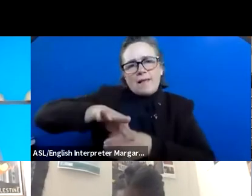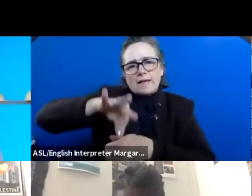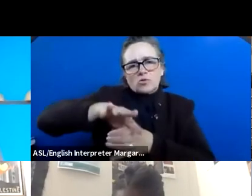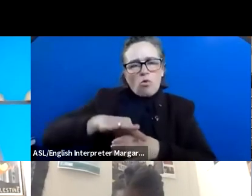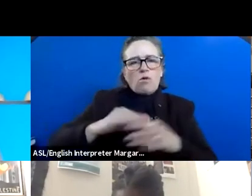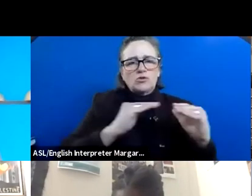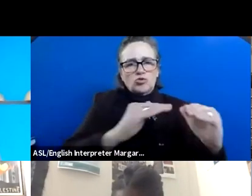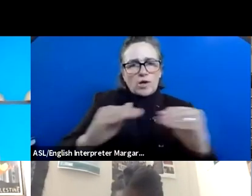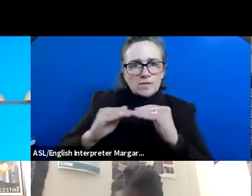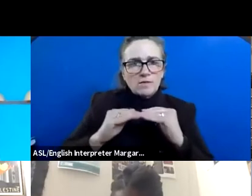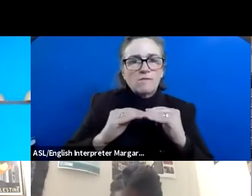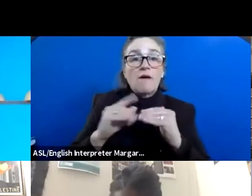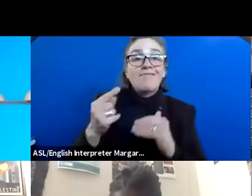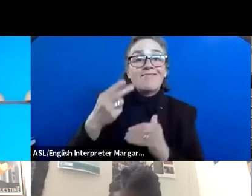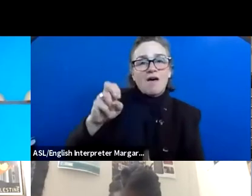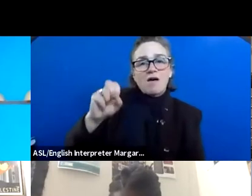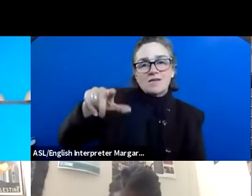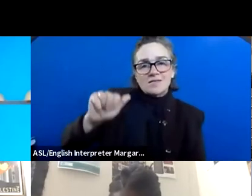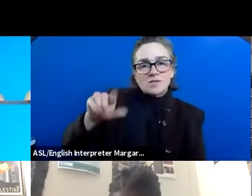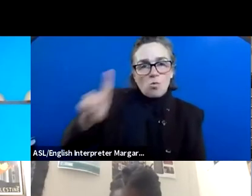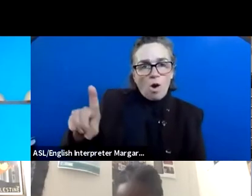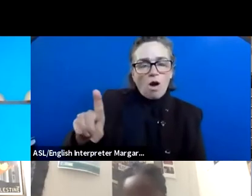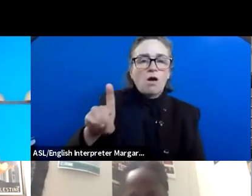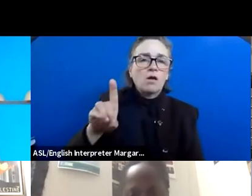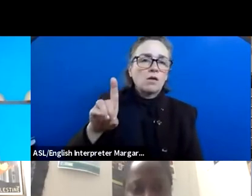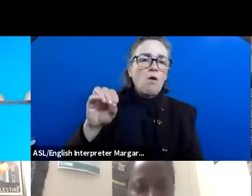The so-called squad, you know, Ilhan Omar,